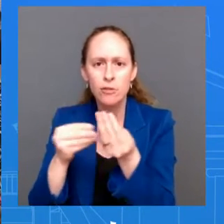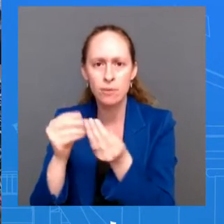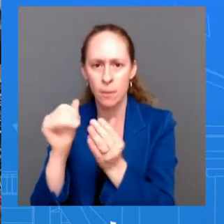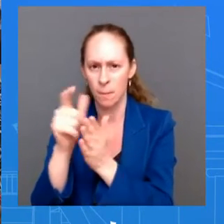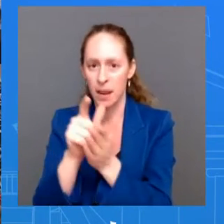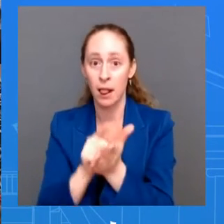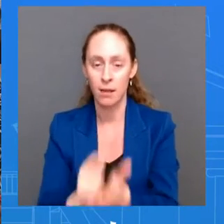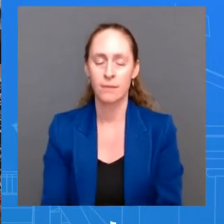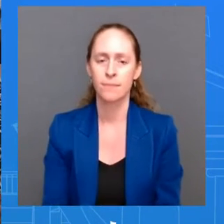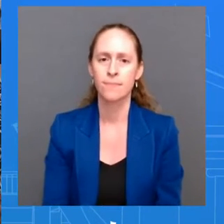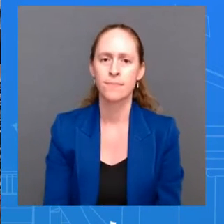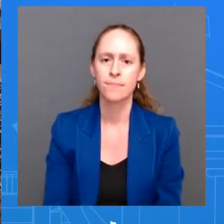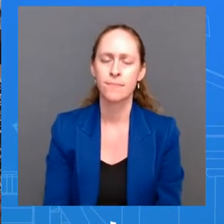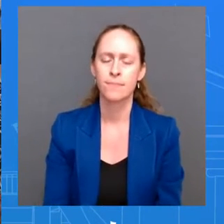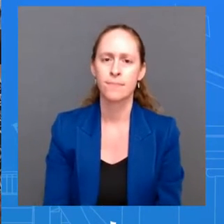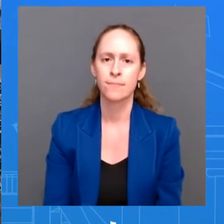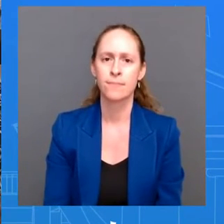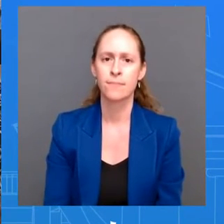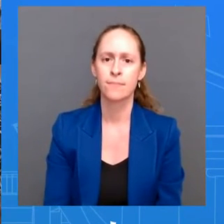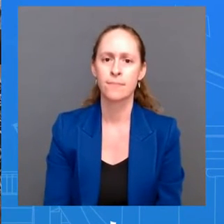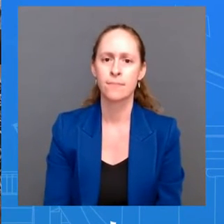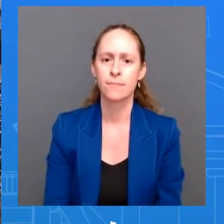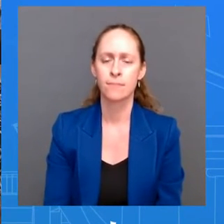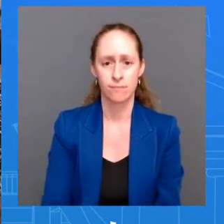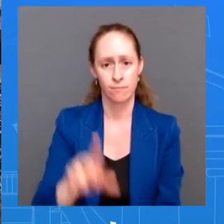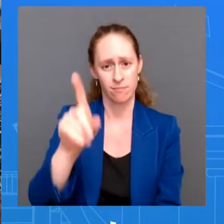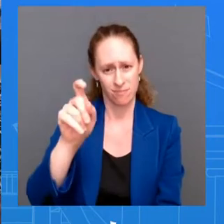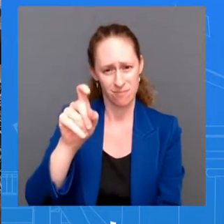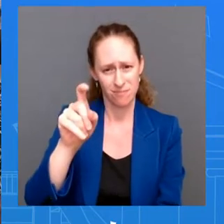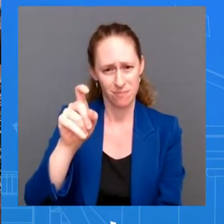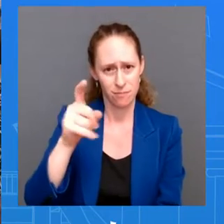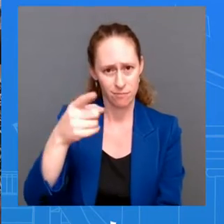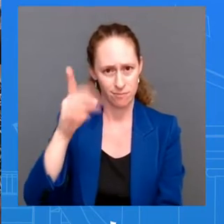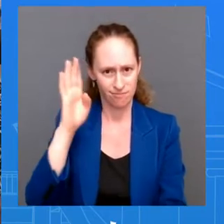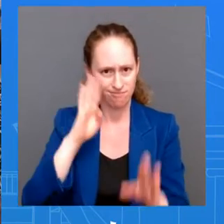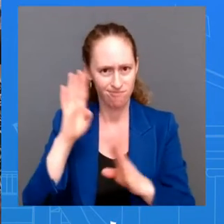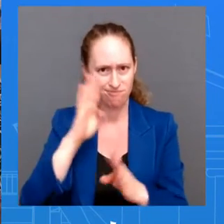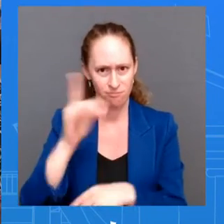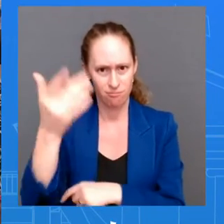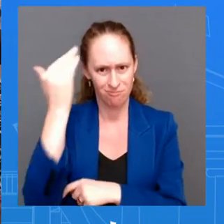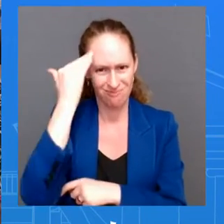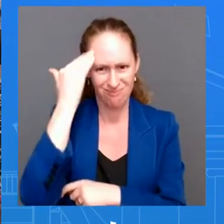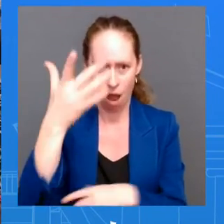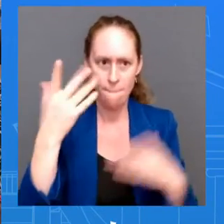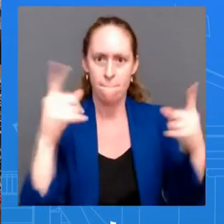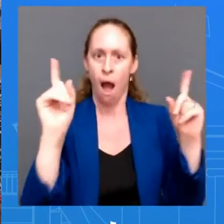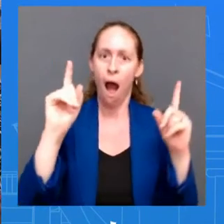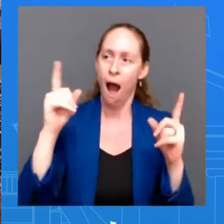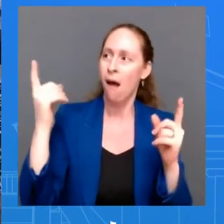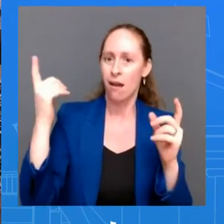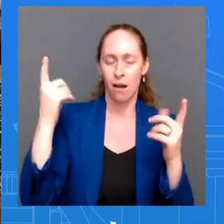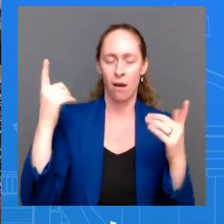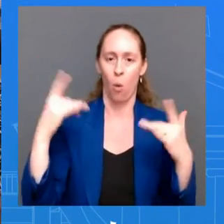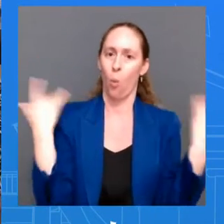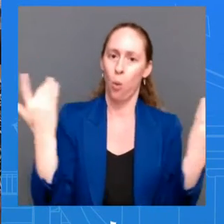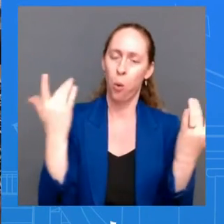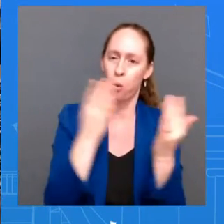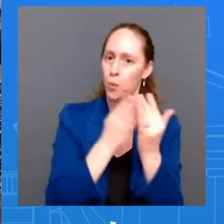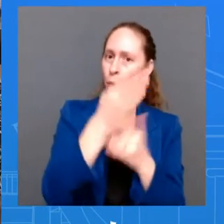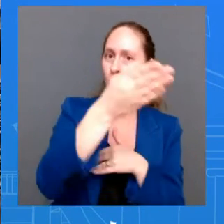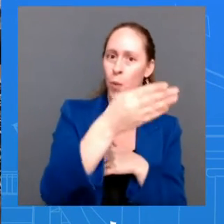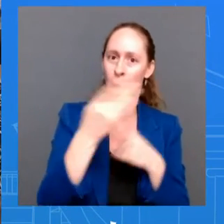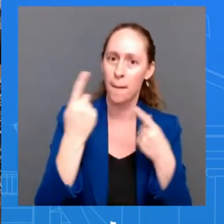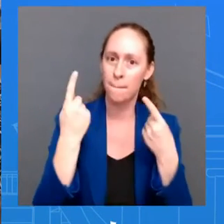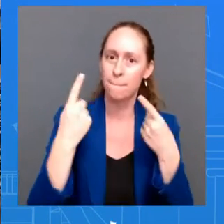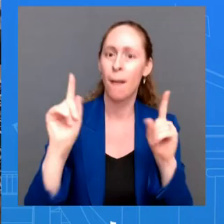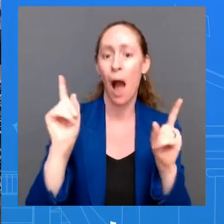president, may prevent or may lead to some Republicans not supporting other bills, such as the gay